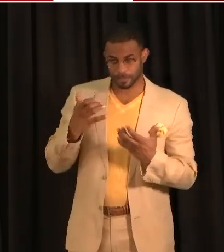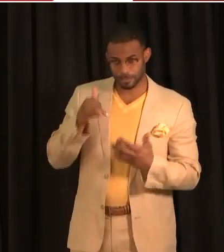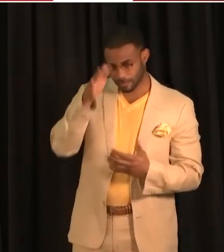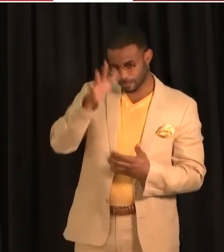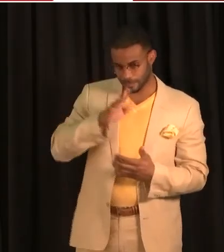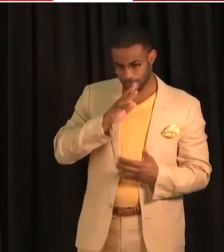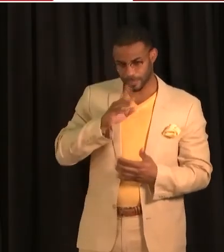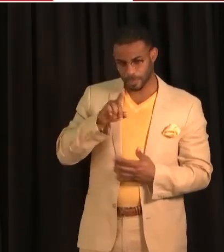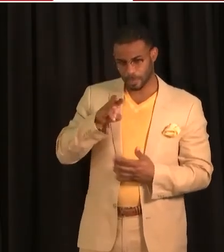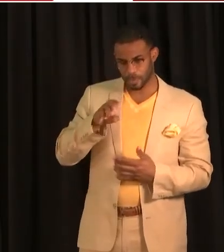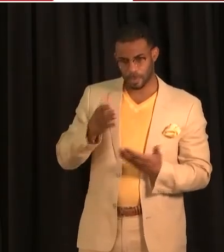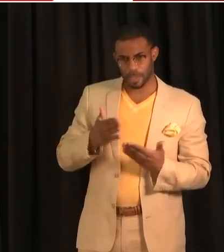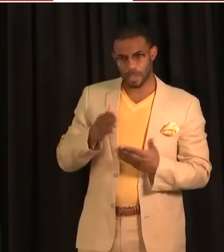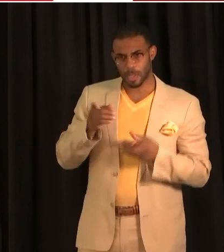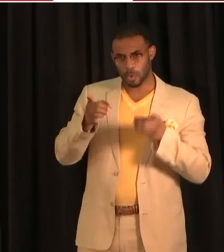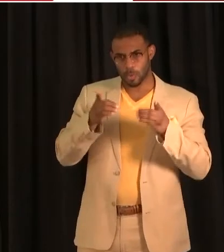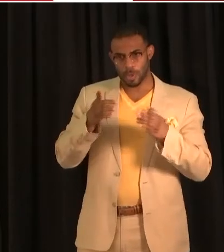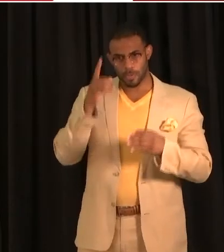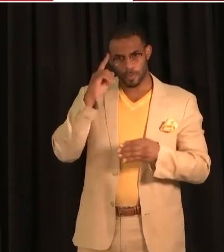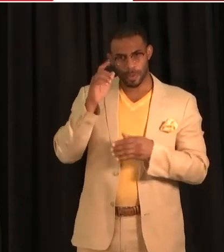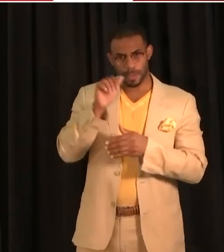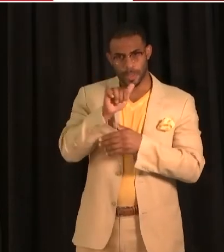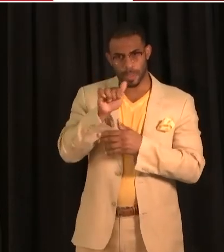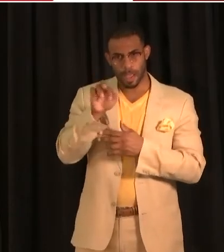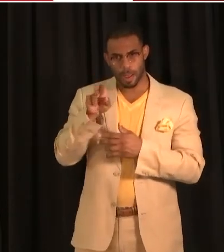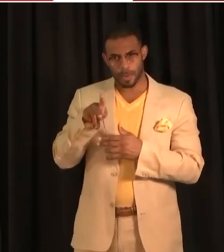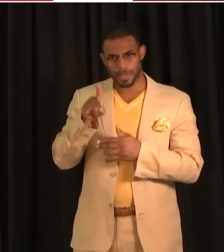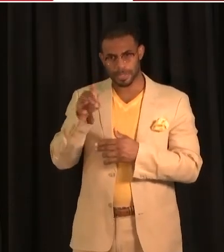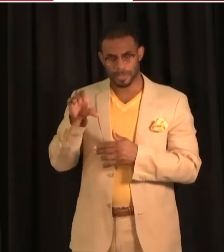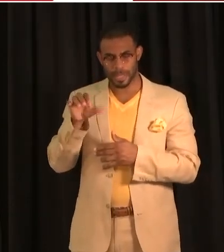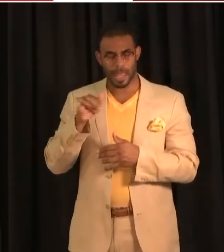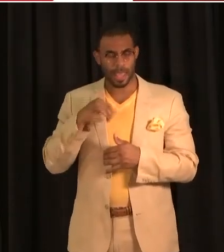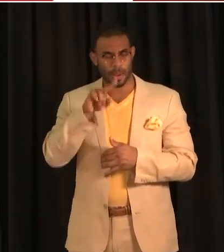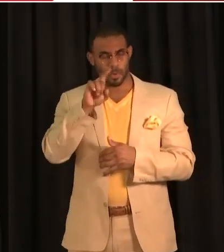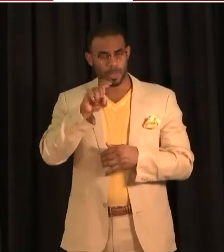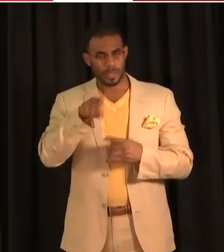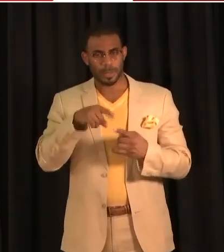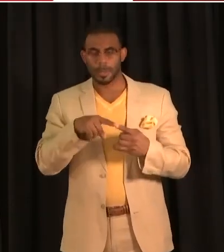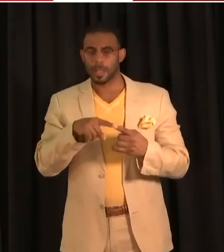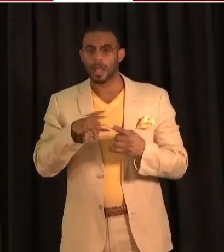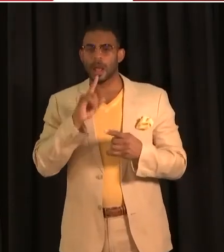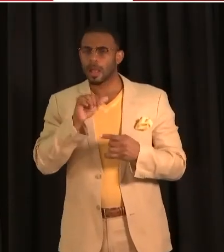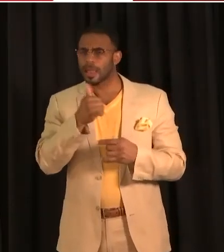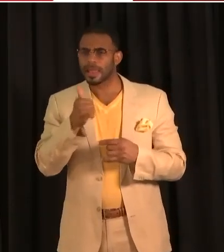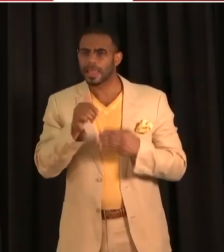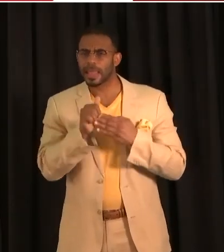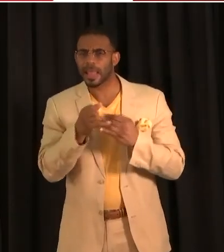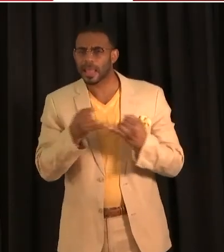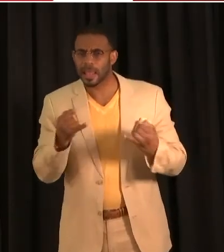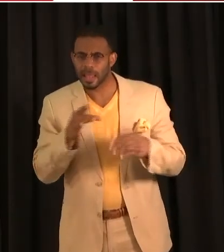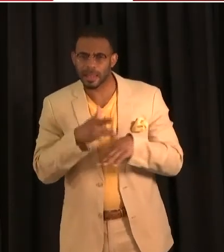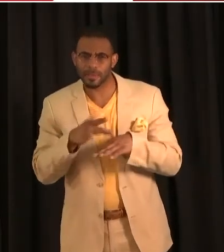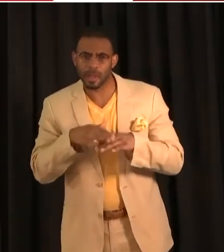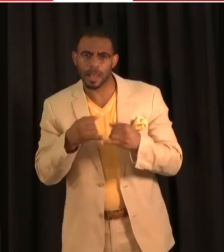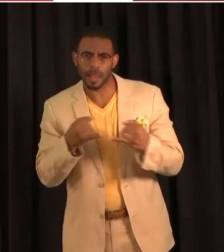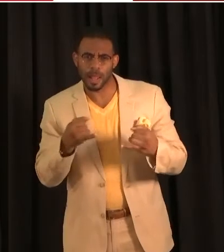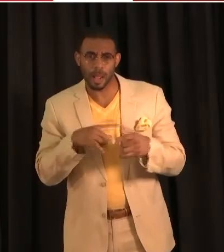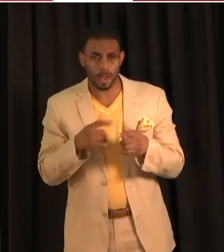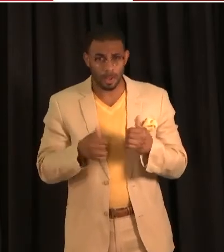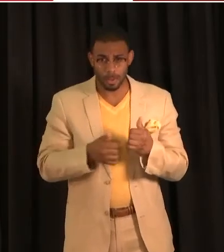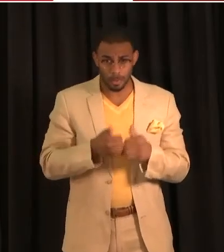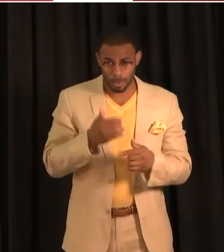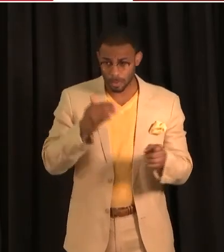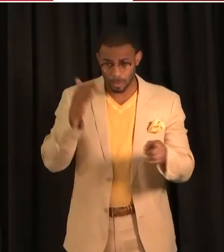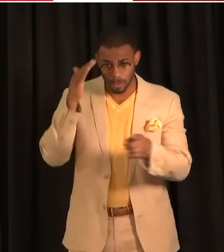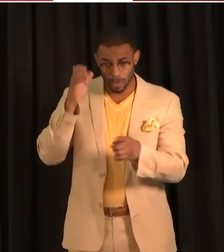Thank you so much. Lewis Davis here, Director of AARP, District of Columbia. I had a question about, are there any guidelines available online